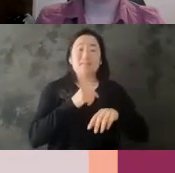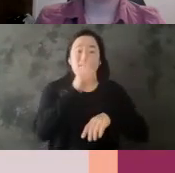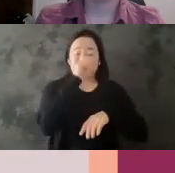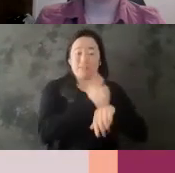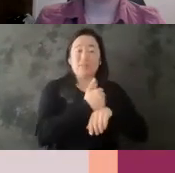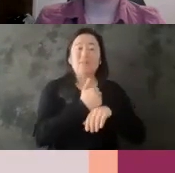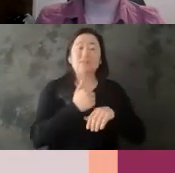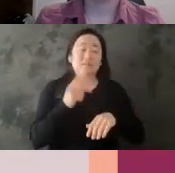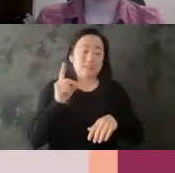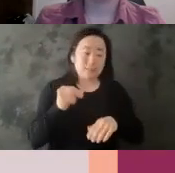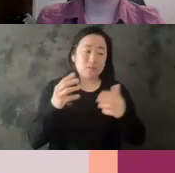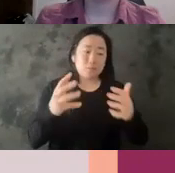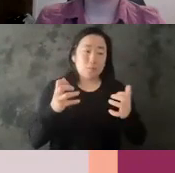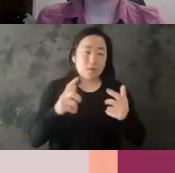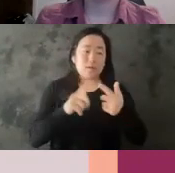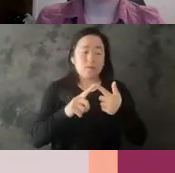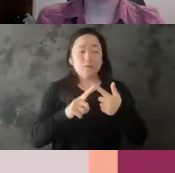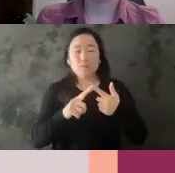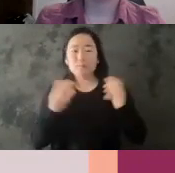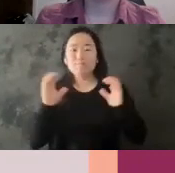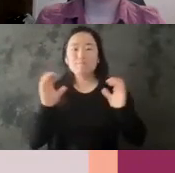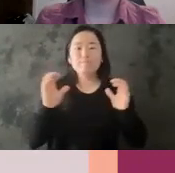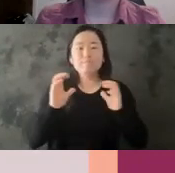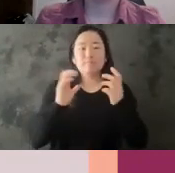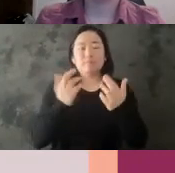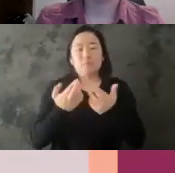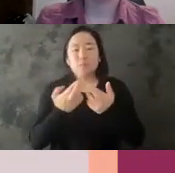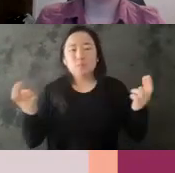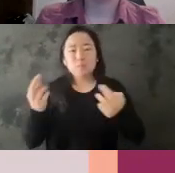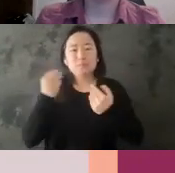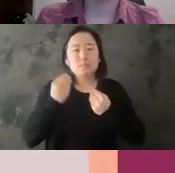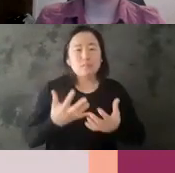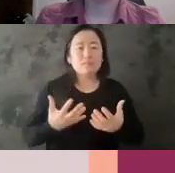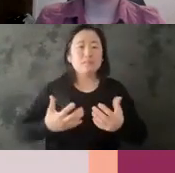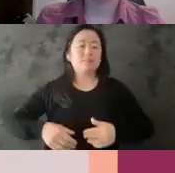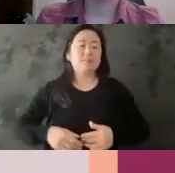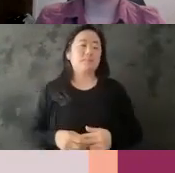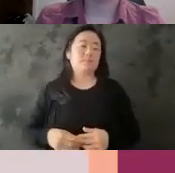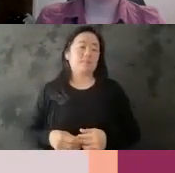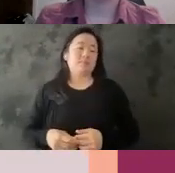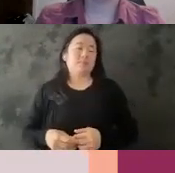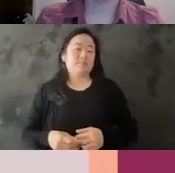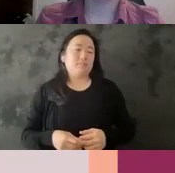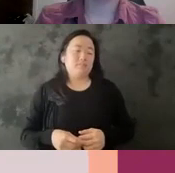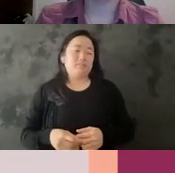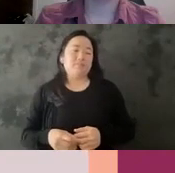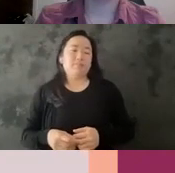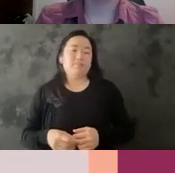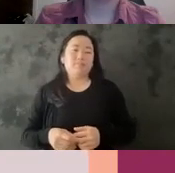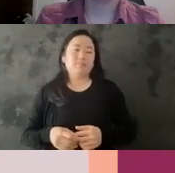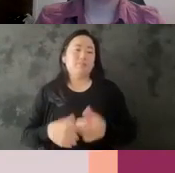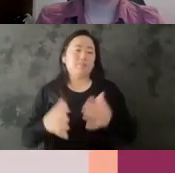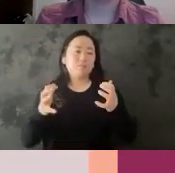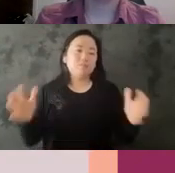striving towards resources, all of these other things, to kind of be driven to promote movement,